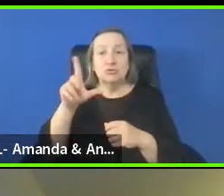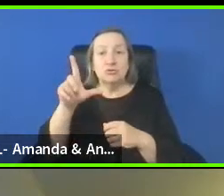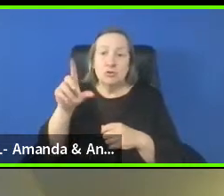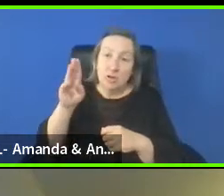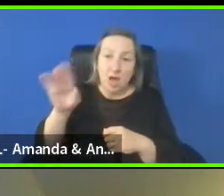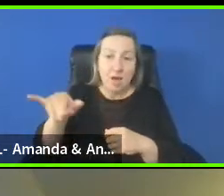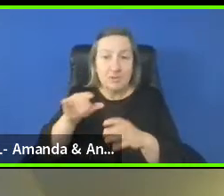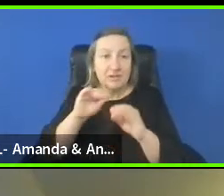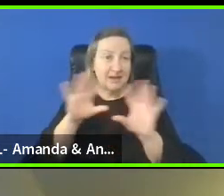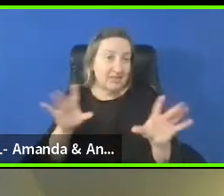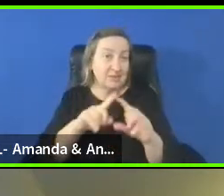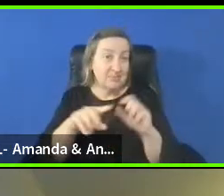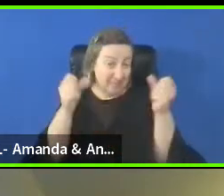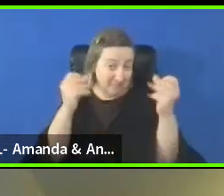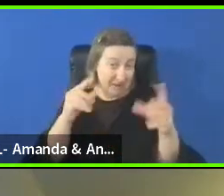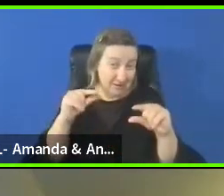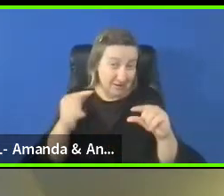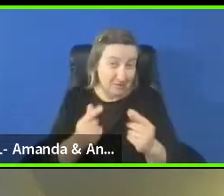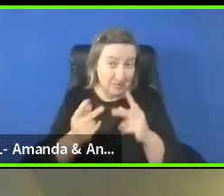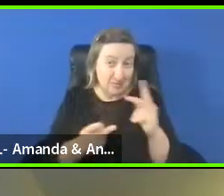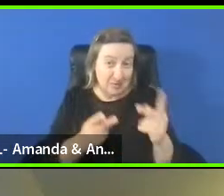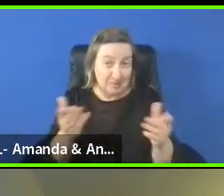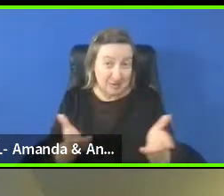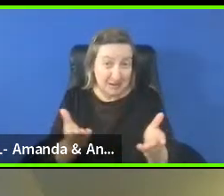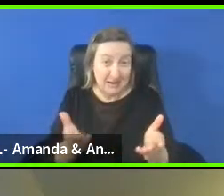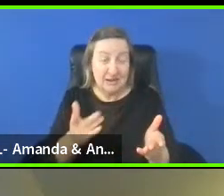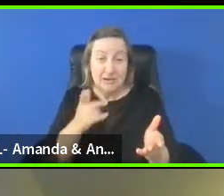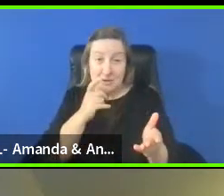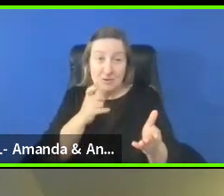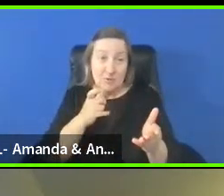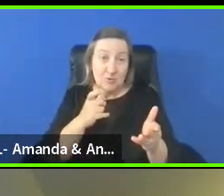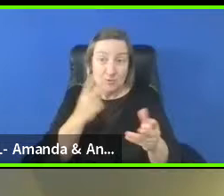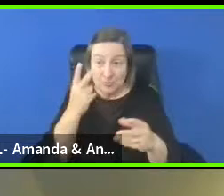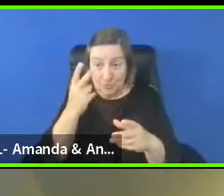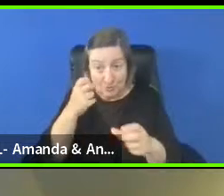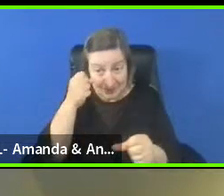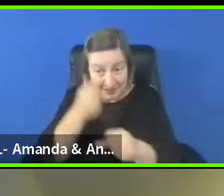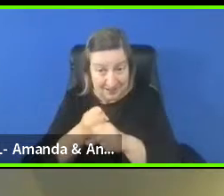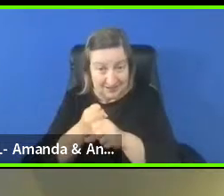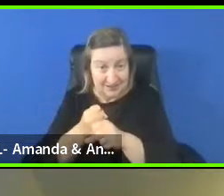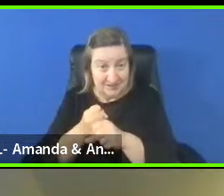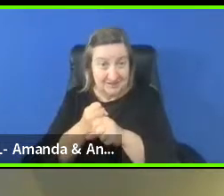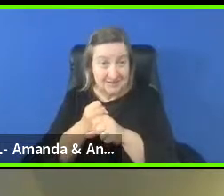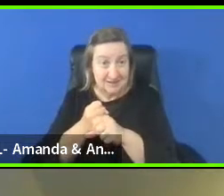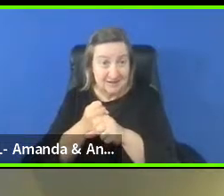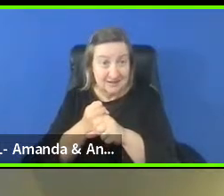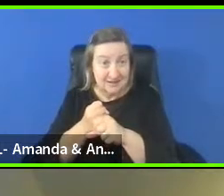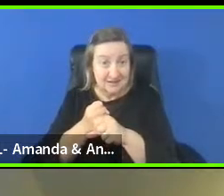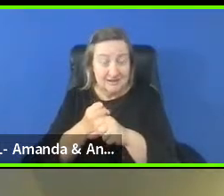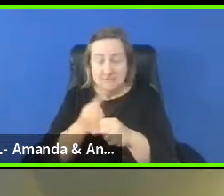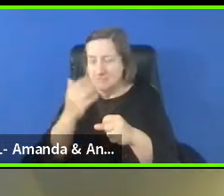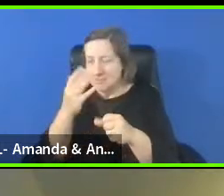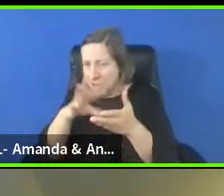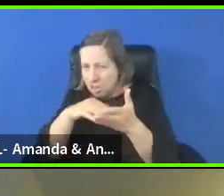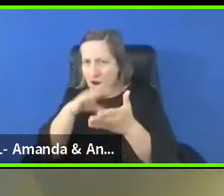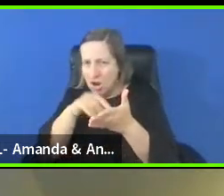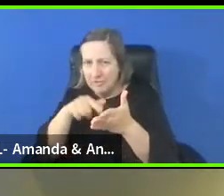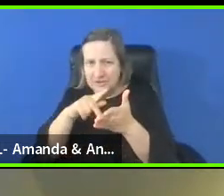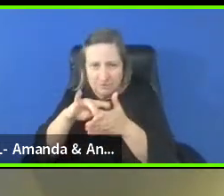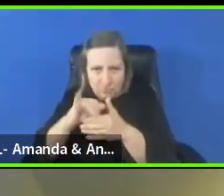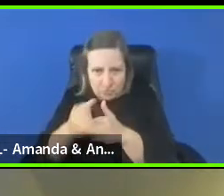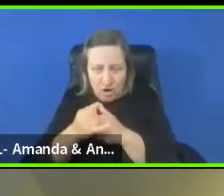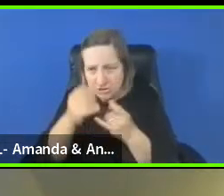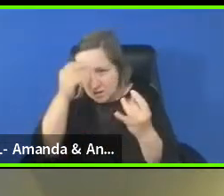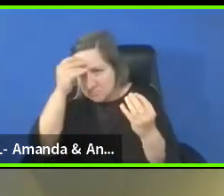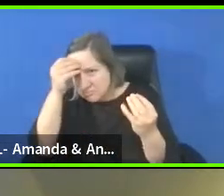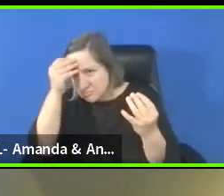a whole group of people here who have spent the better part of 2 years getting to know this project very intimately